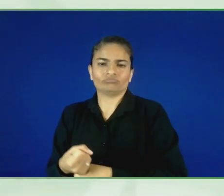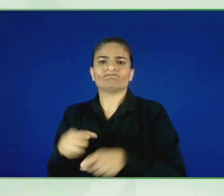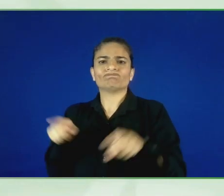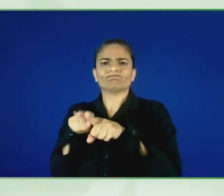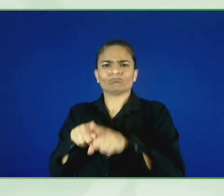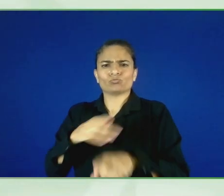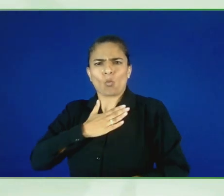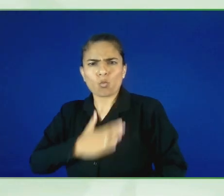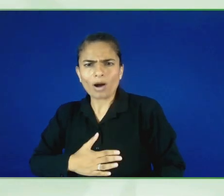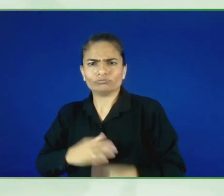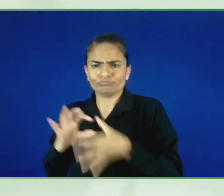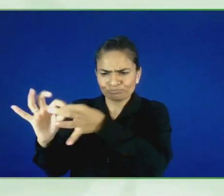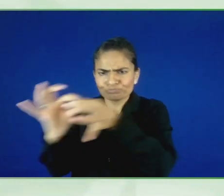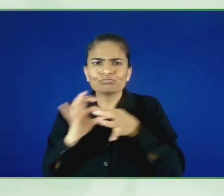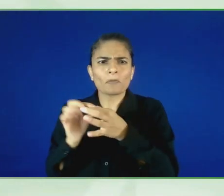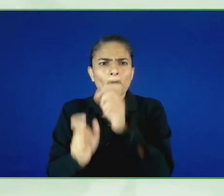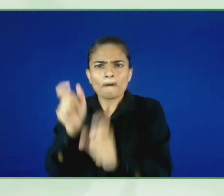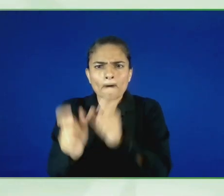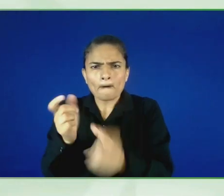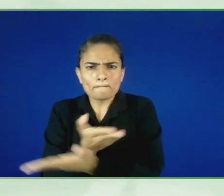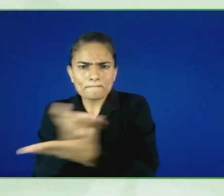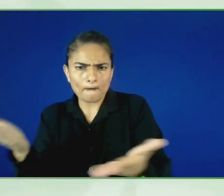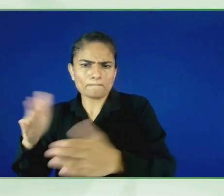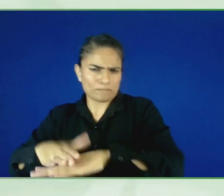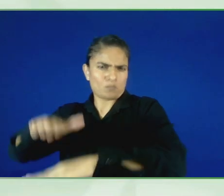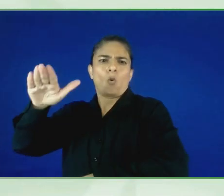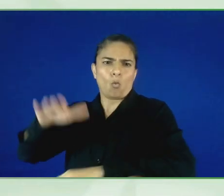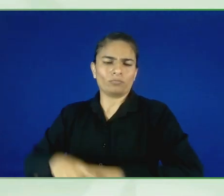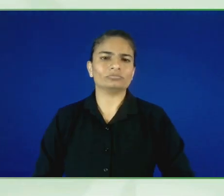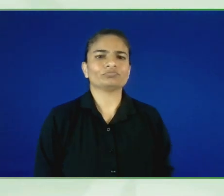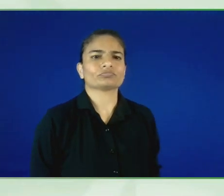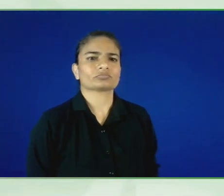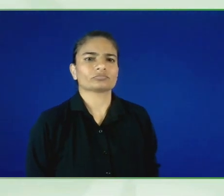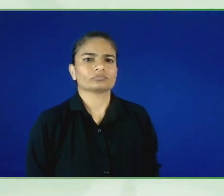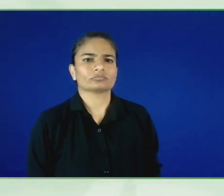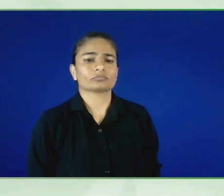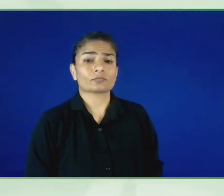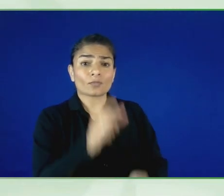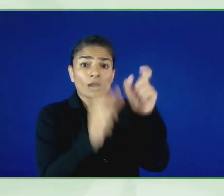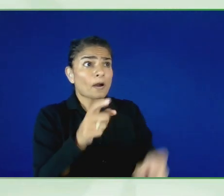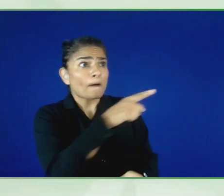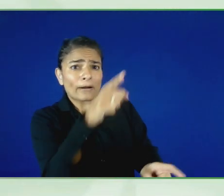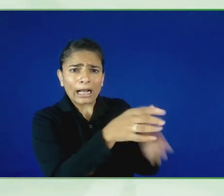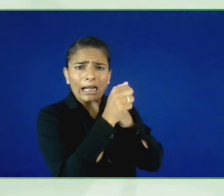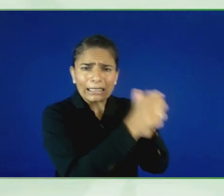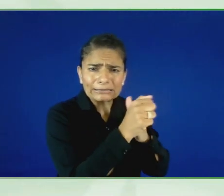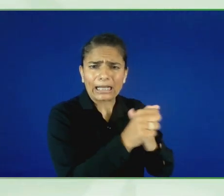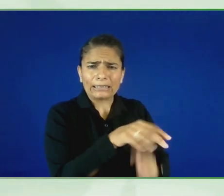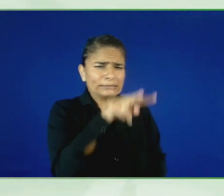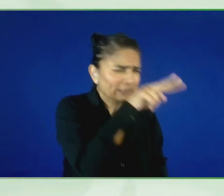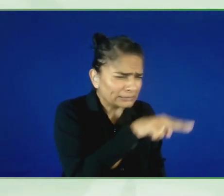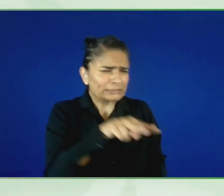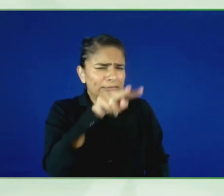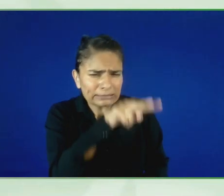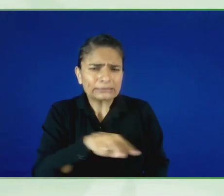not only, but also people who listen. And I think this is really crucial that companies try to implement